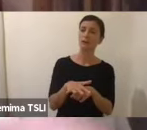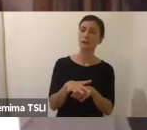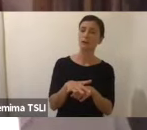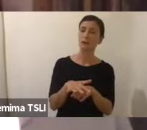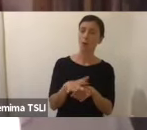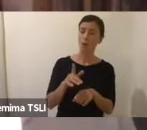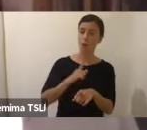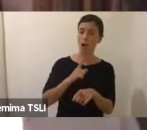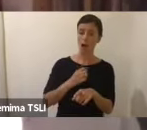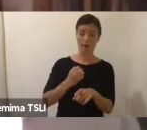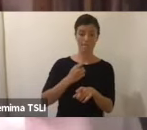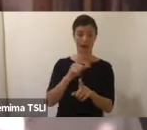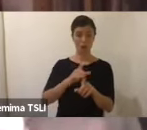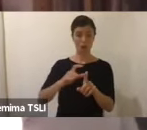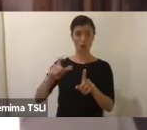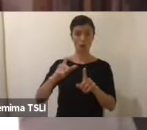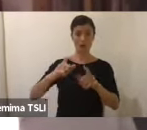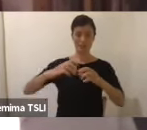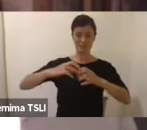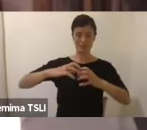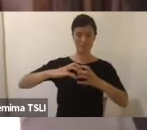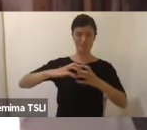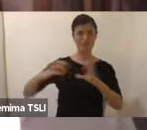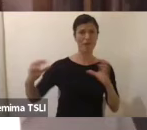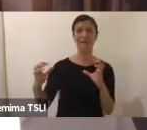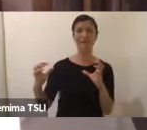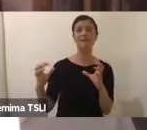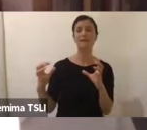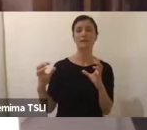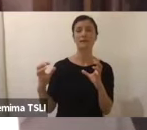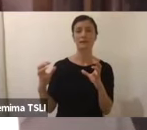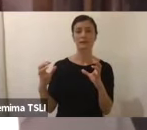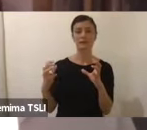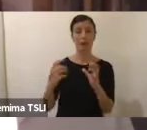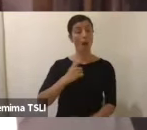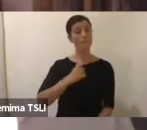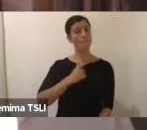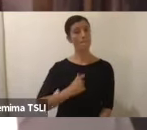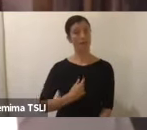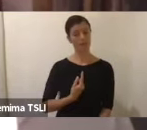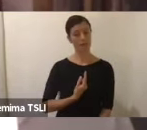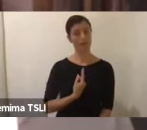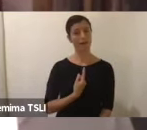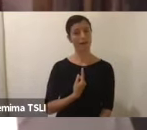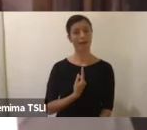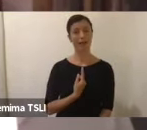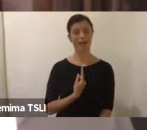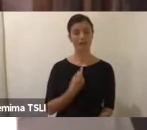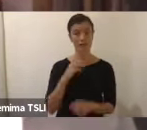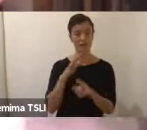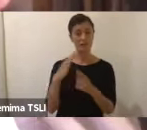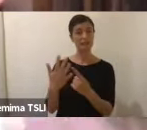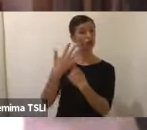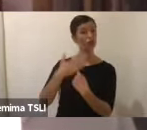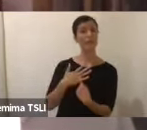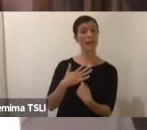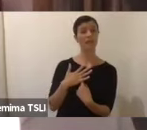personally i've had no experience or very little experience of discrimination directed to me a